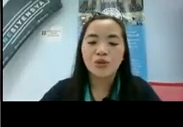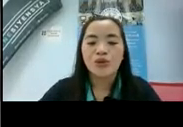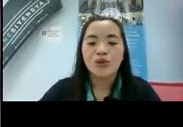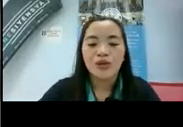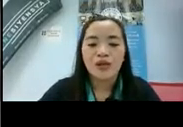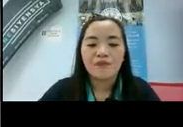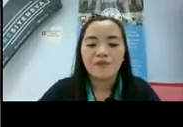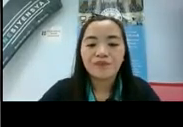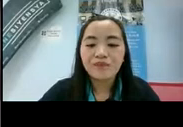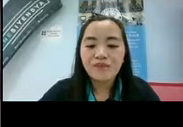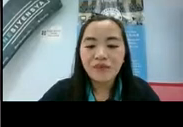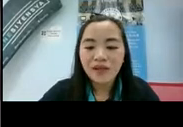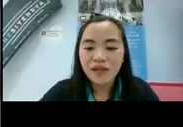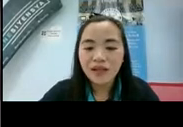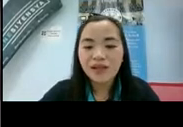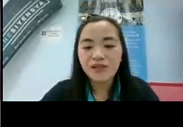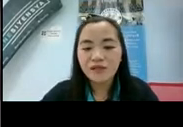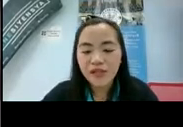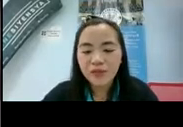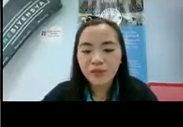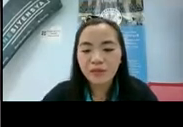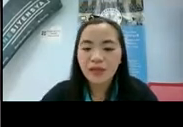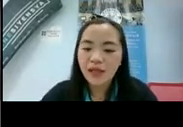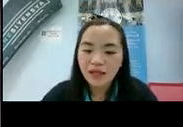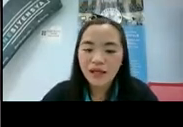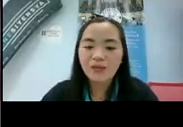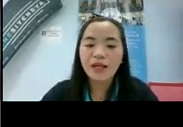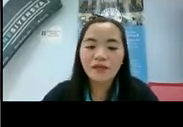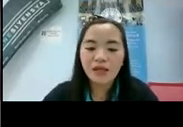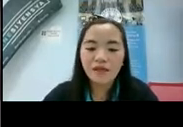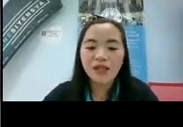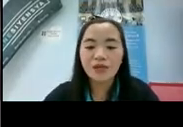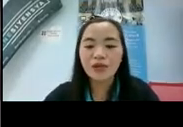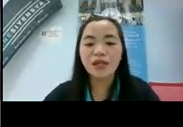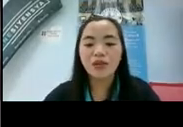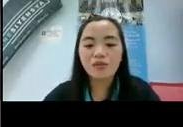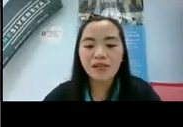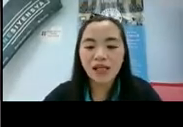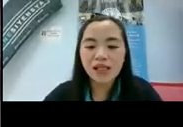0906-254-0092. Okay. Again, yung Facebook natin, we have here